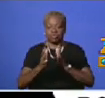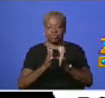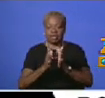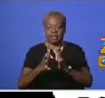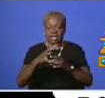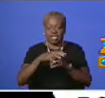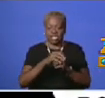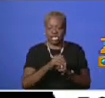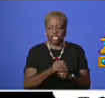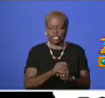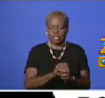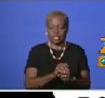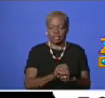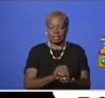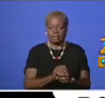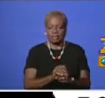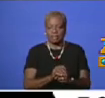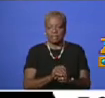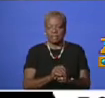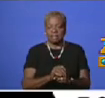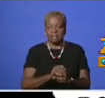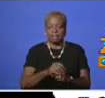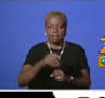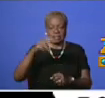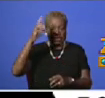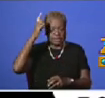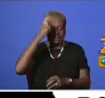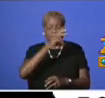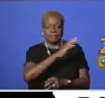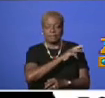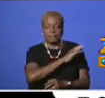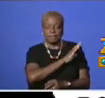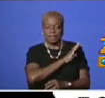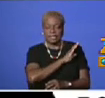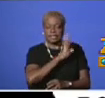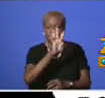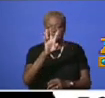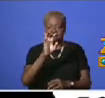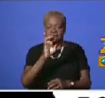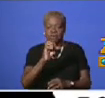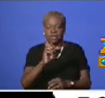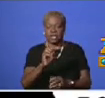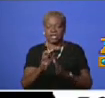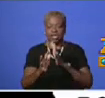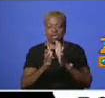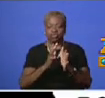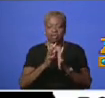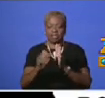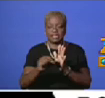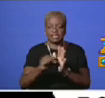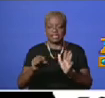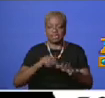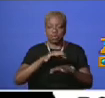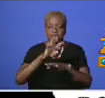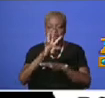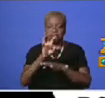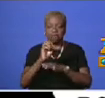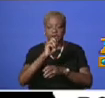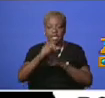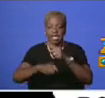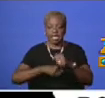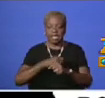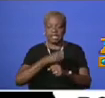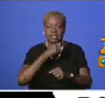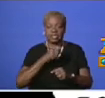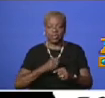the Honorable Desmond Bannister noted there are 40 traffic signals in Nassau that are over 30 years old, and that it's imperative that